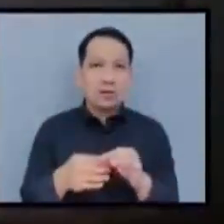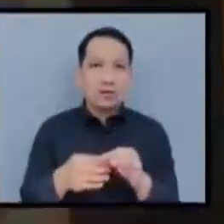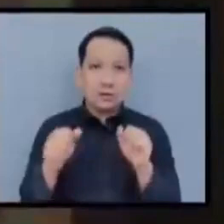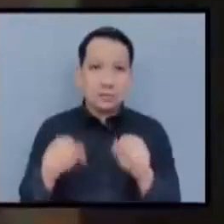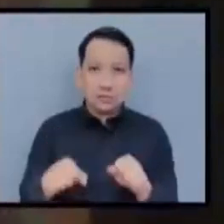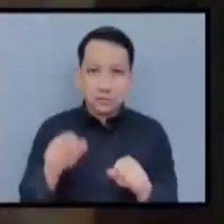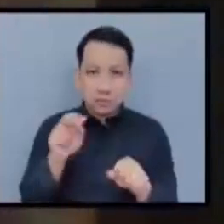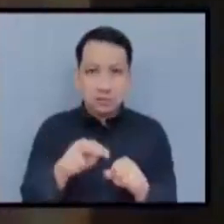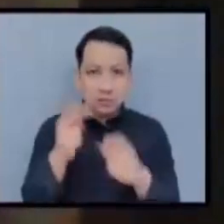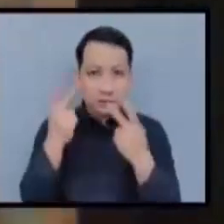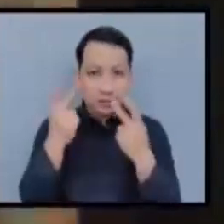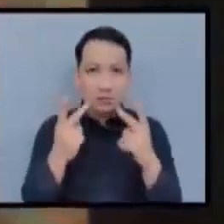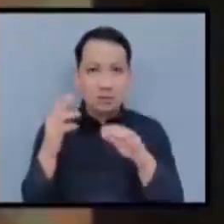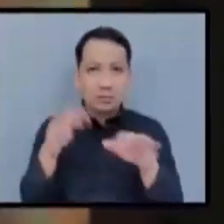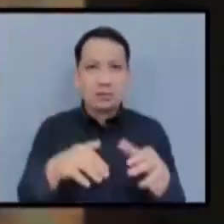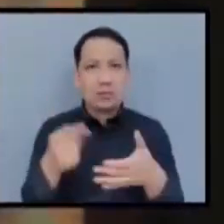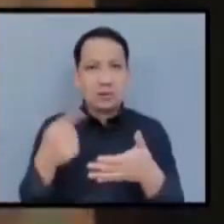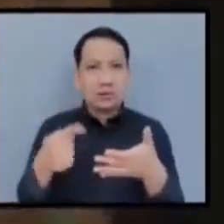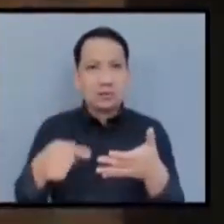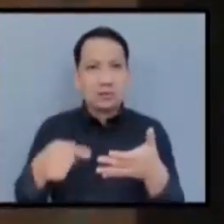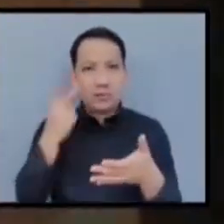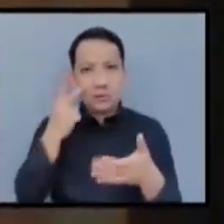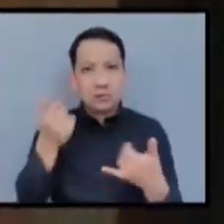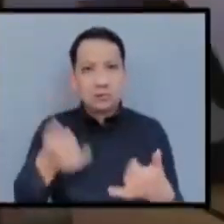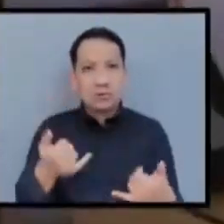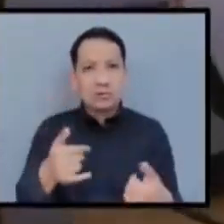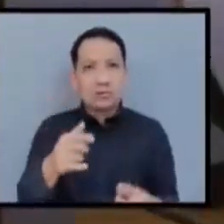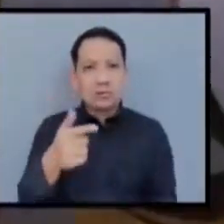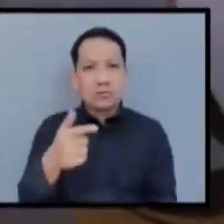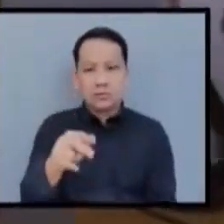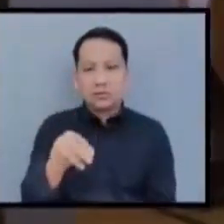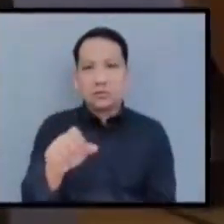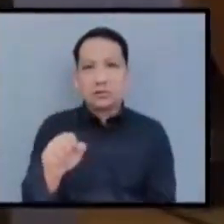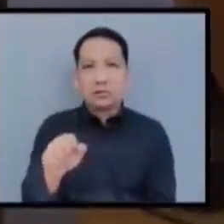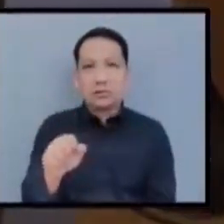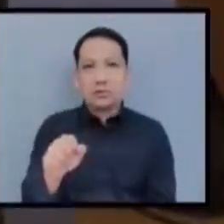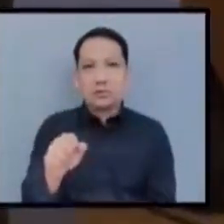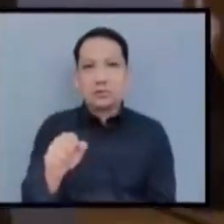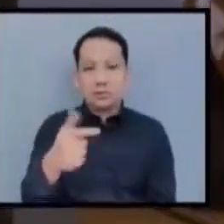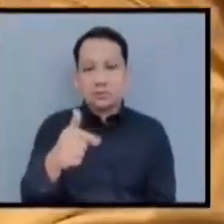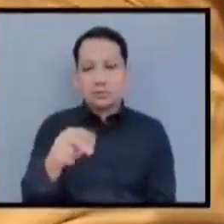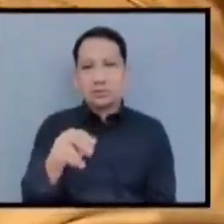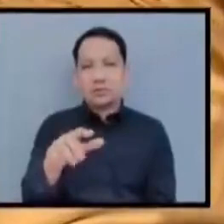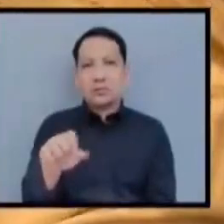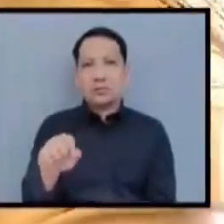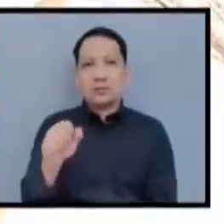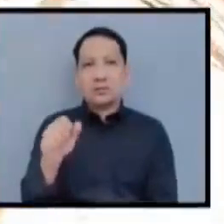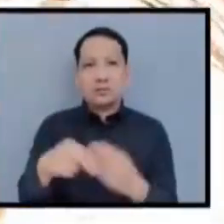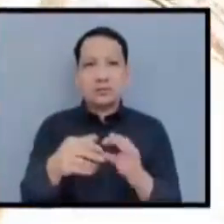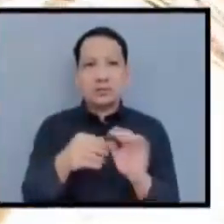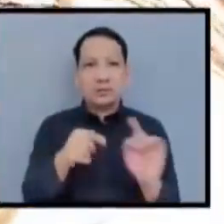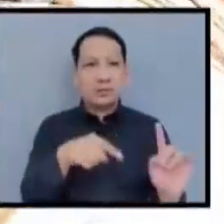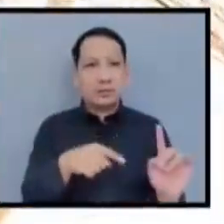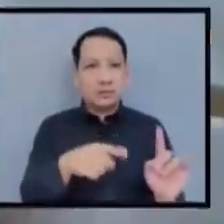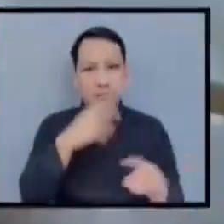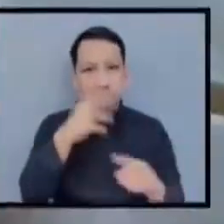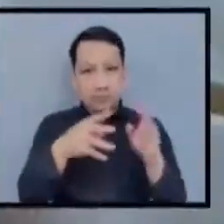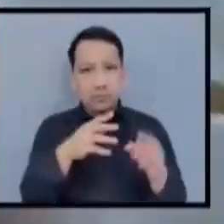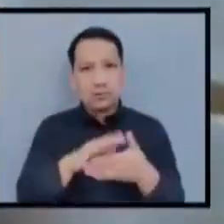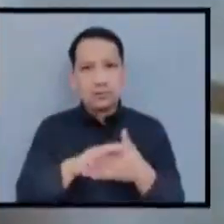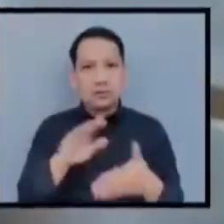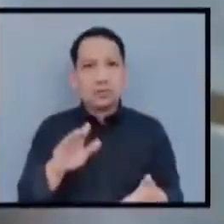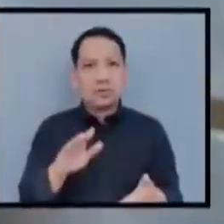dumalo na subukan laruin ang Genesis Universe. At isa na nga dito si Anne, na isang content creator ng